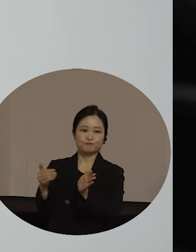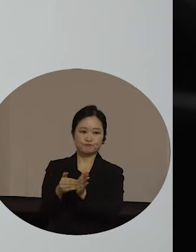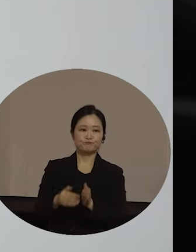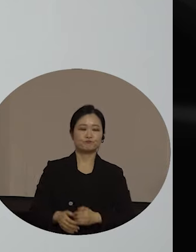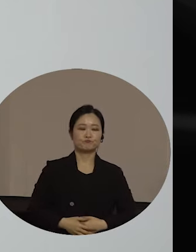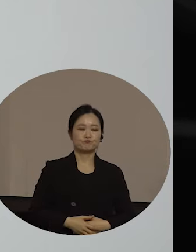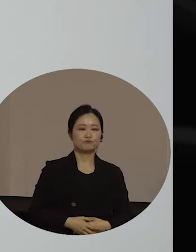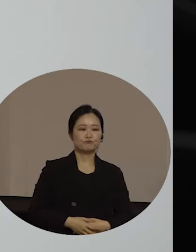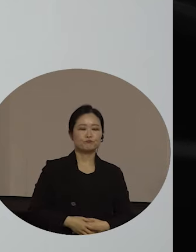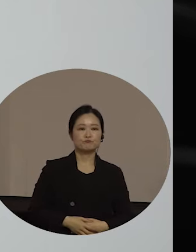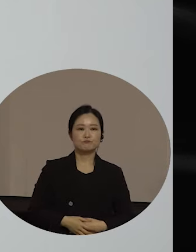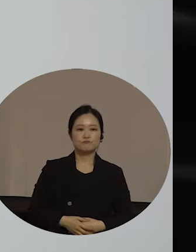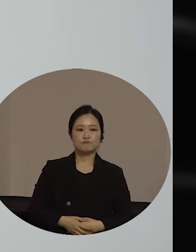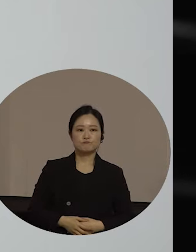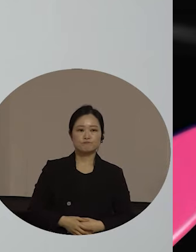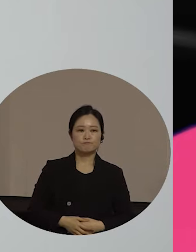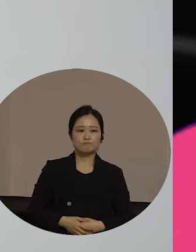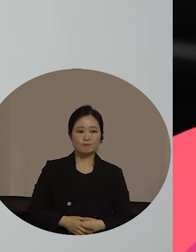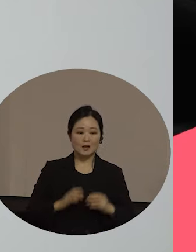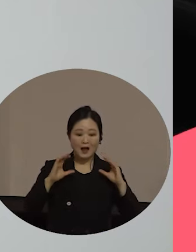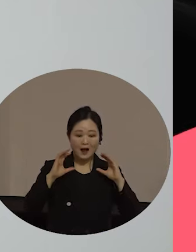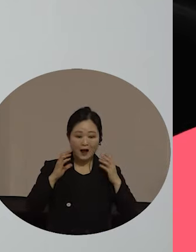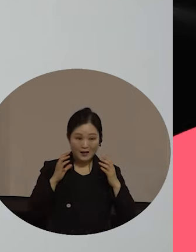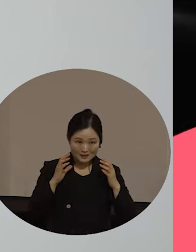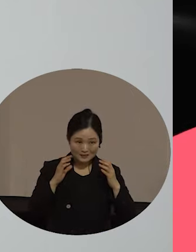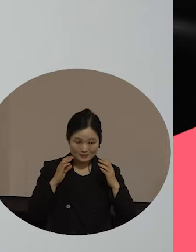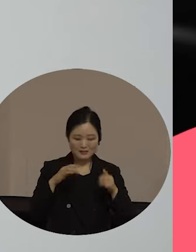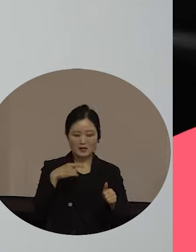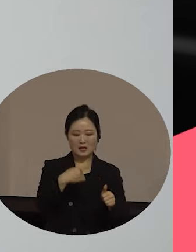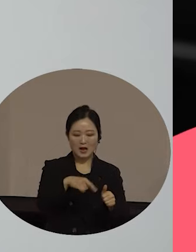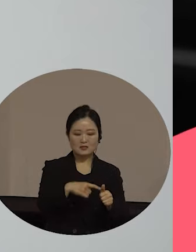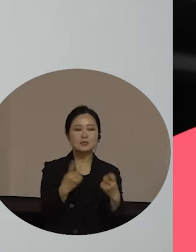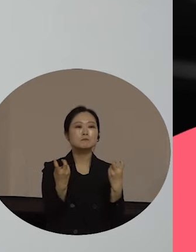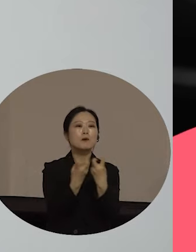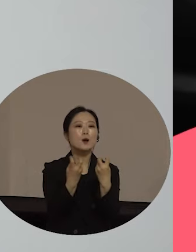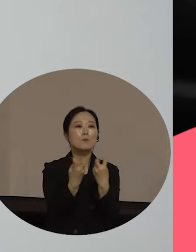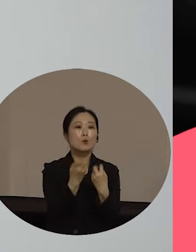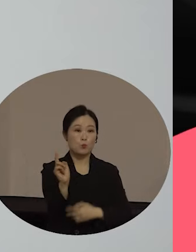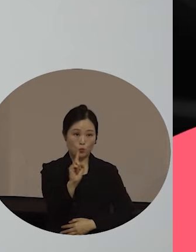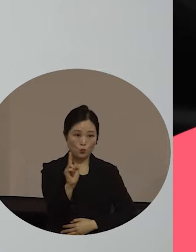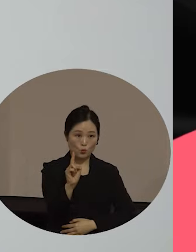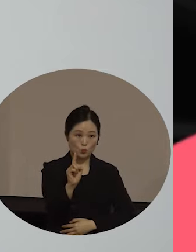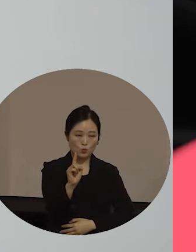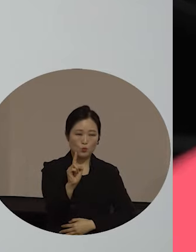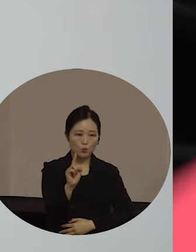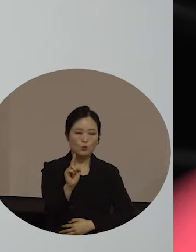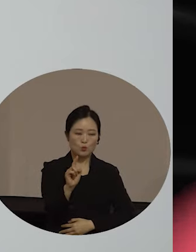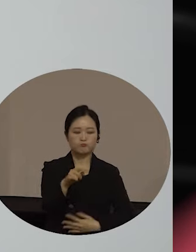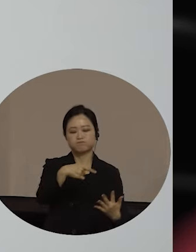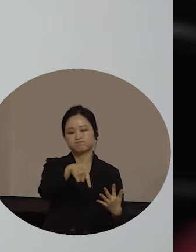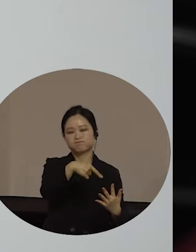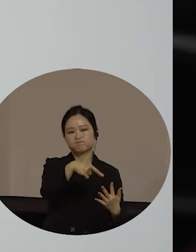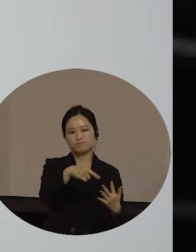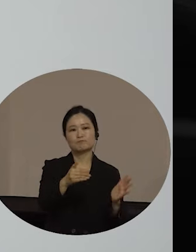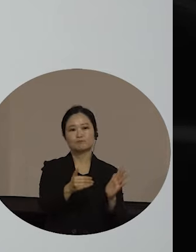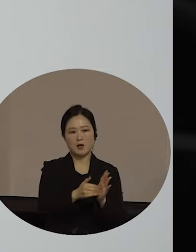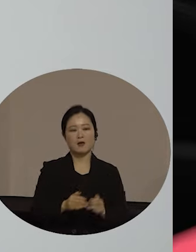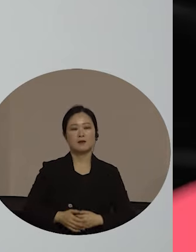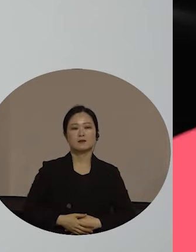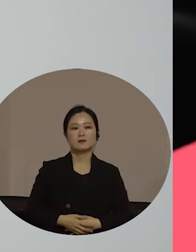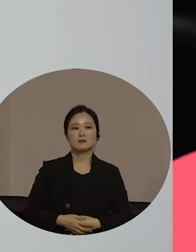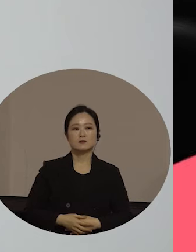children, how to give them the cultural and also the art education in the school settings. So